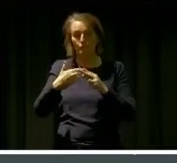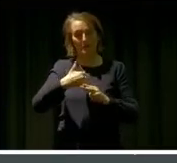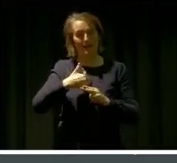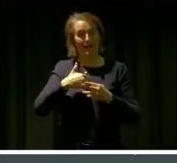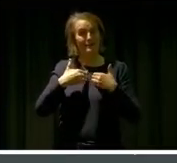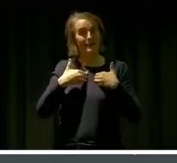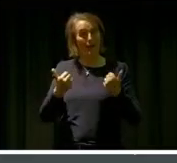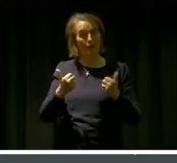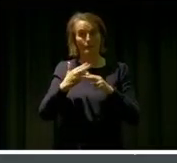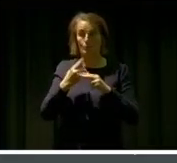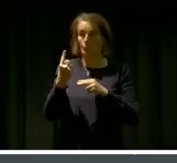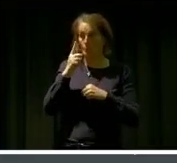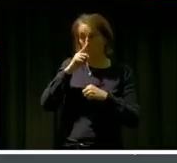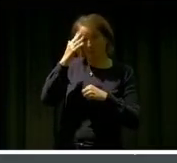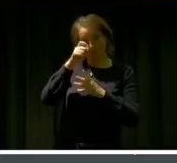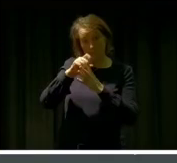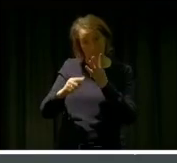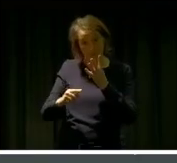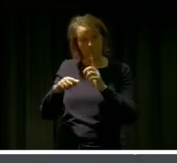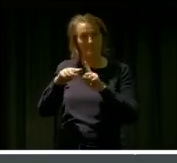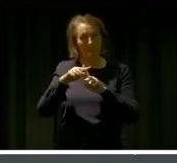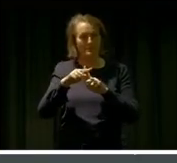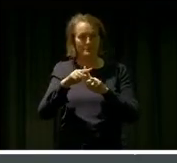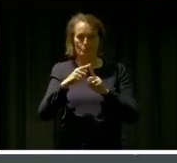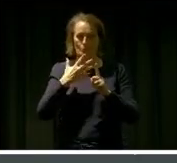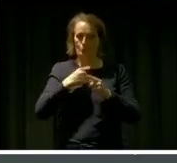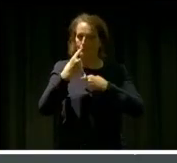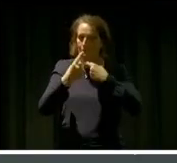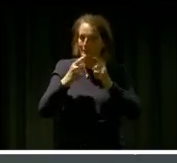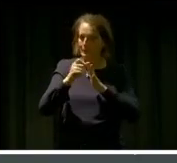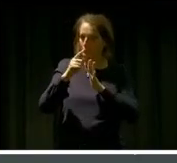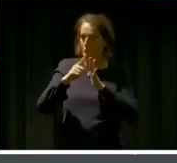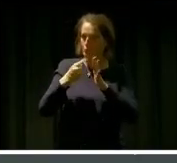intellectual disability and some information about the project at the centre.